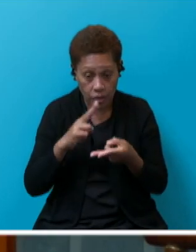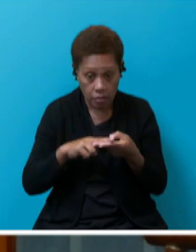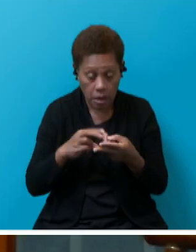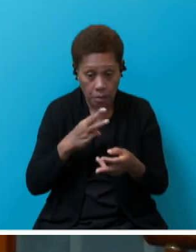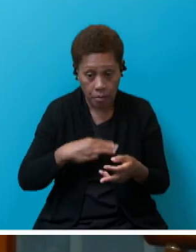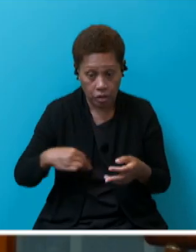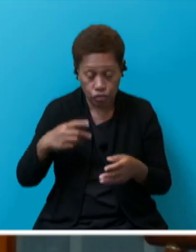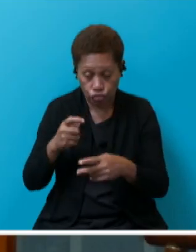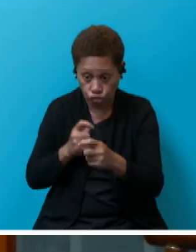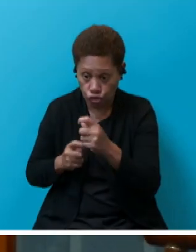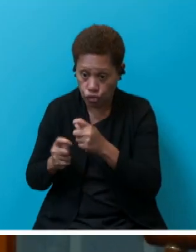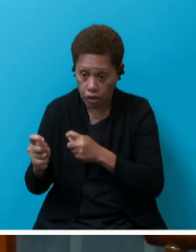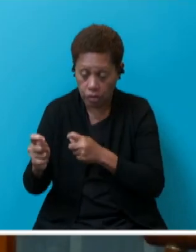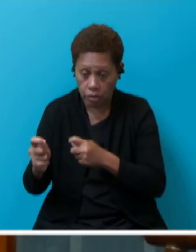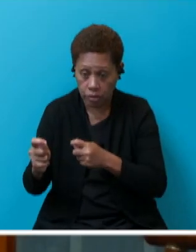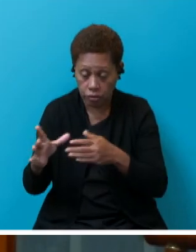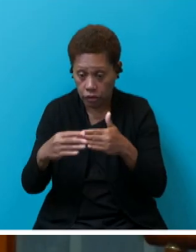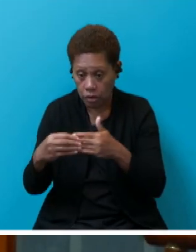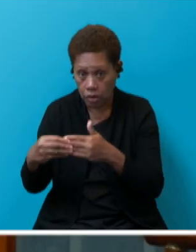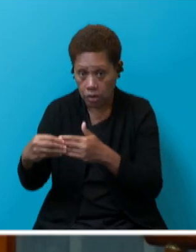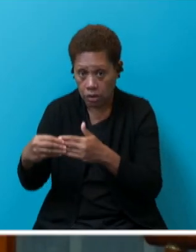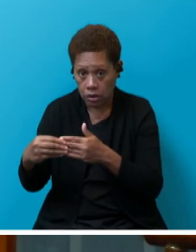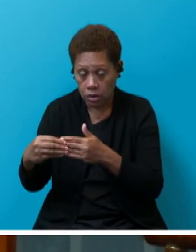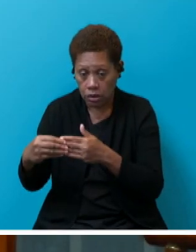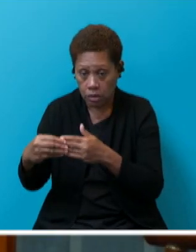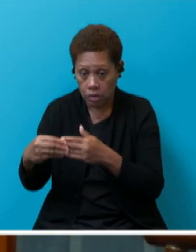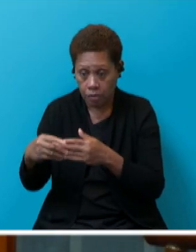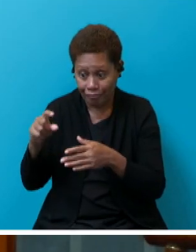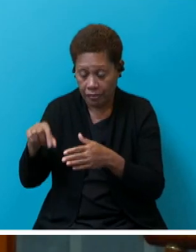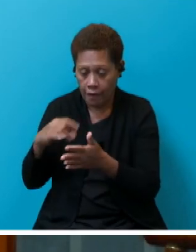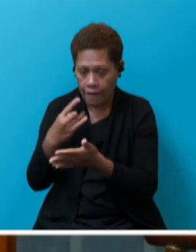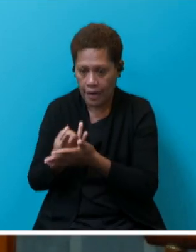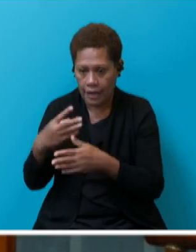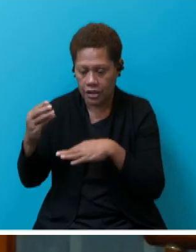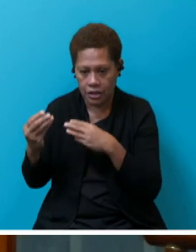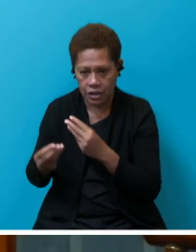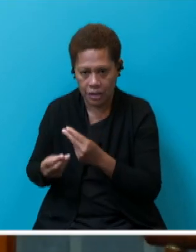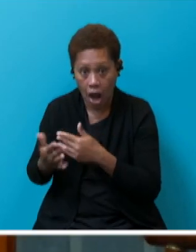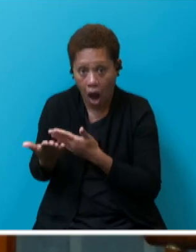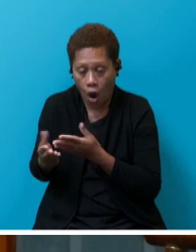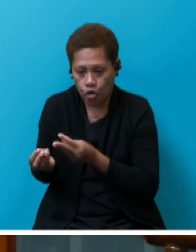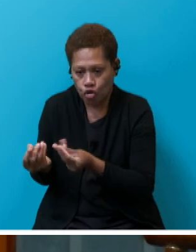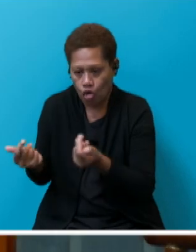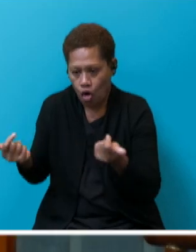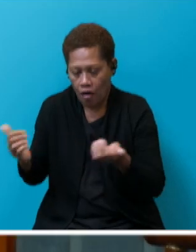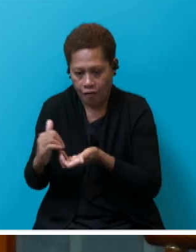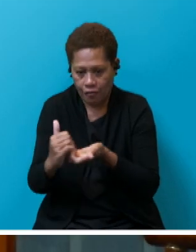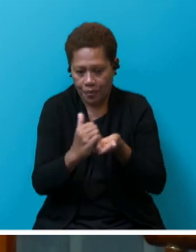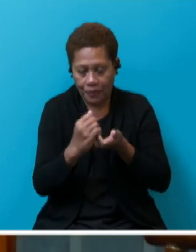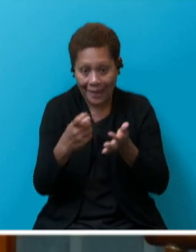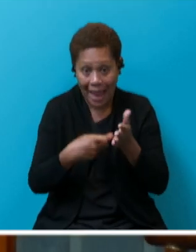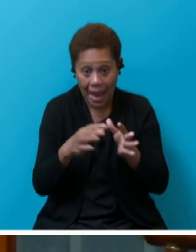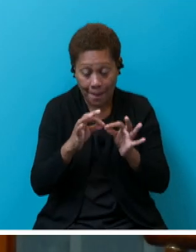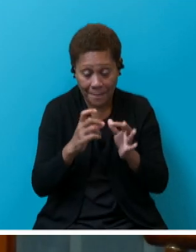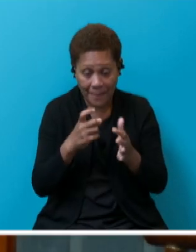Trade is leading this innovative financing solution in collaboration with RBF and